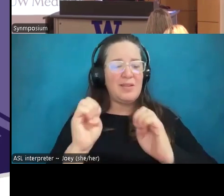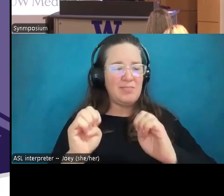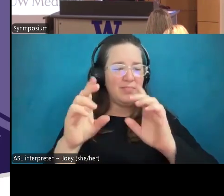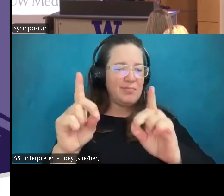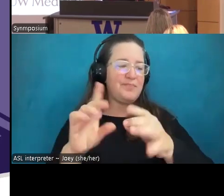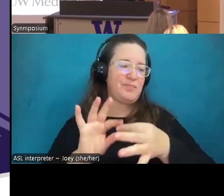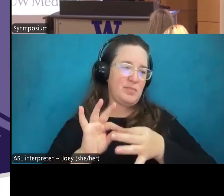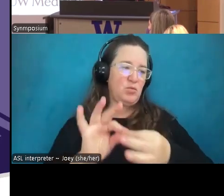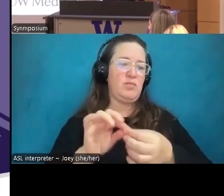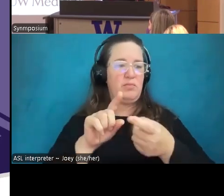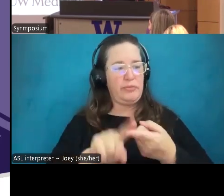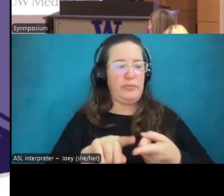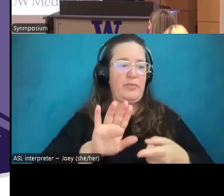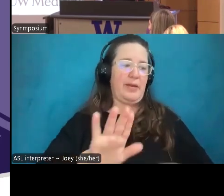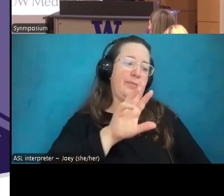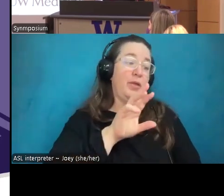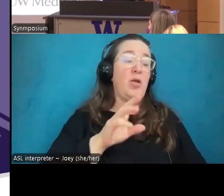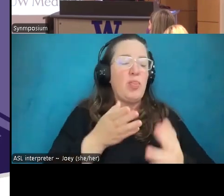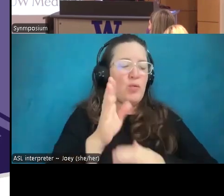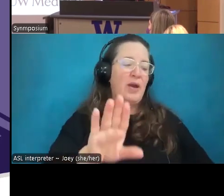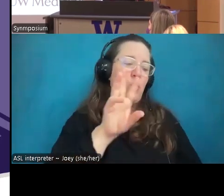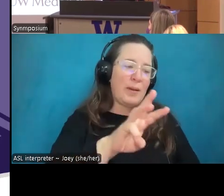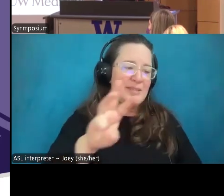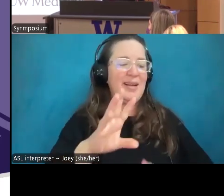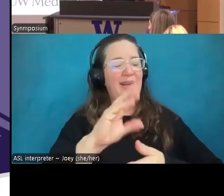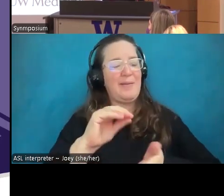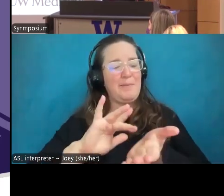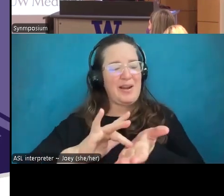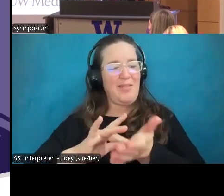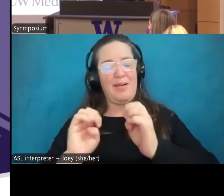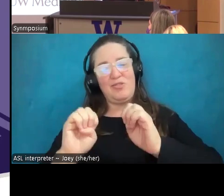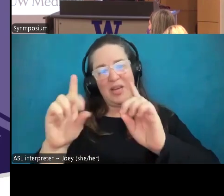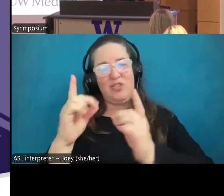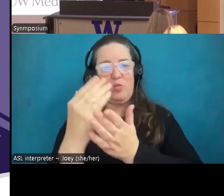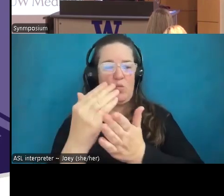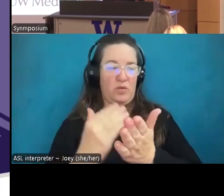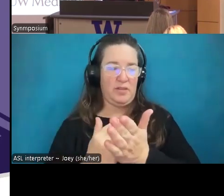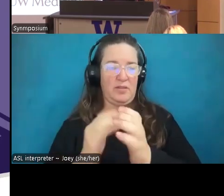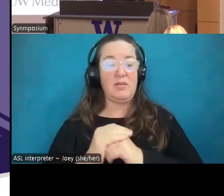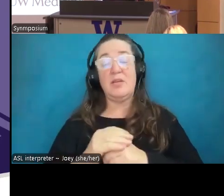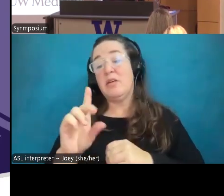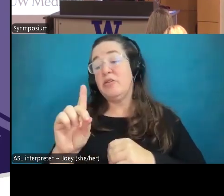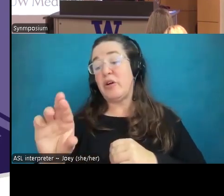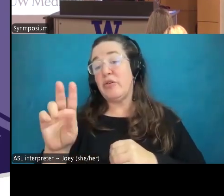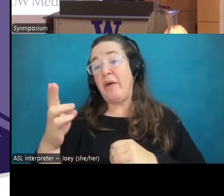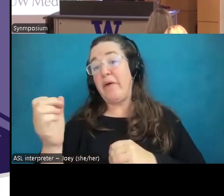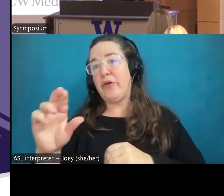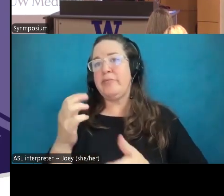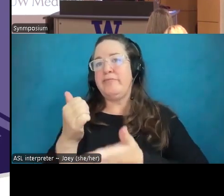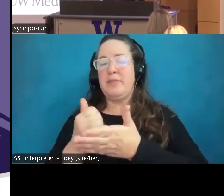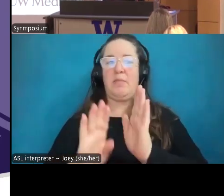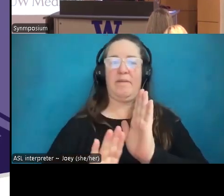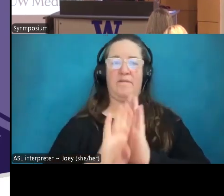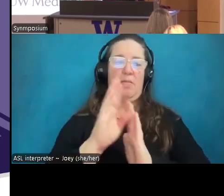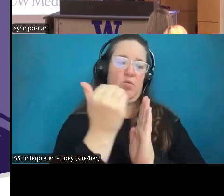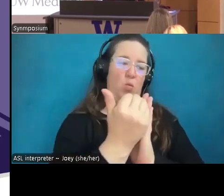medical education courses. Dr. Unger has been instrumental in developing these courses. Currently, the program is